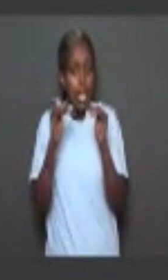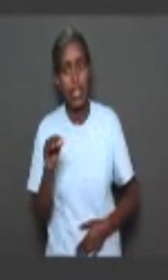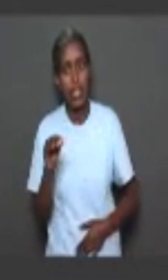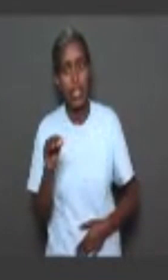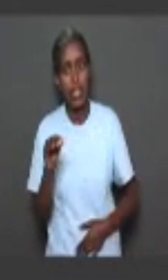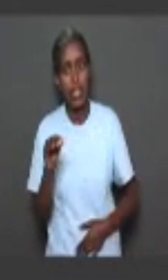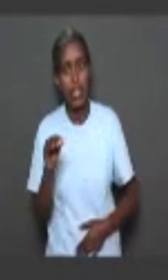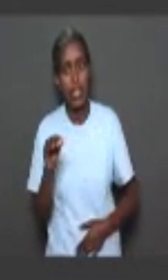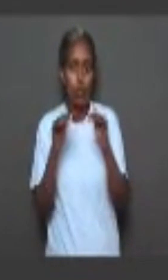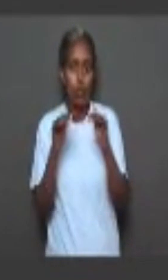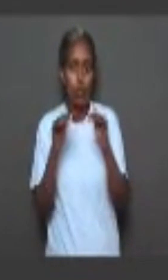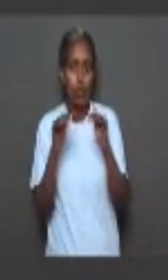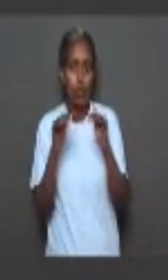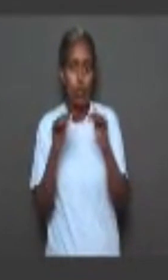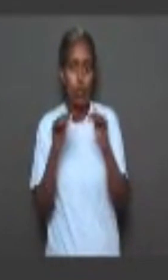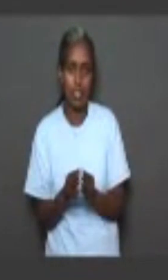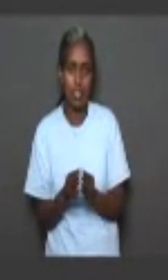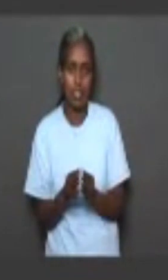equivalent sets.